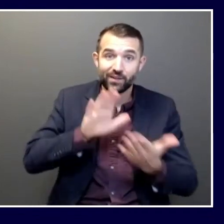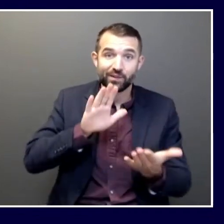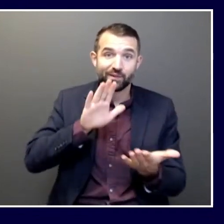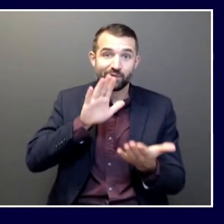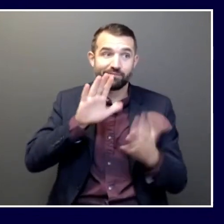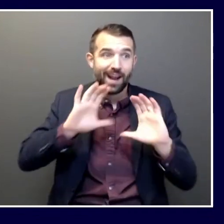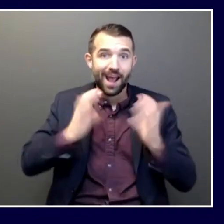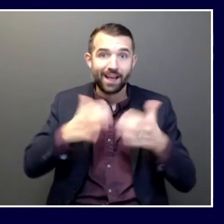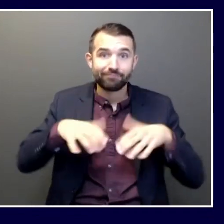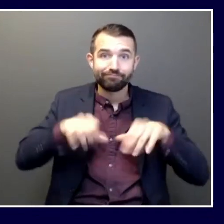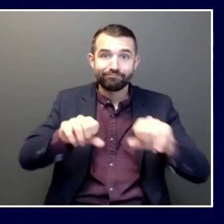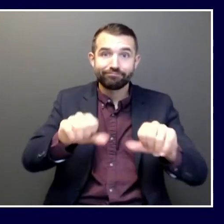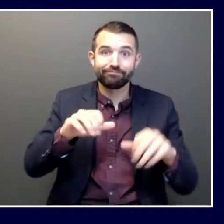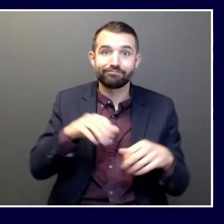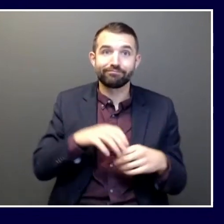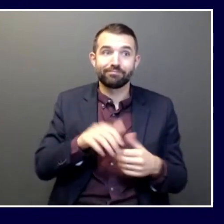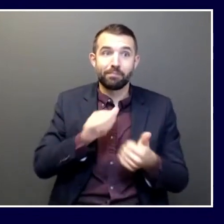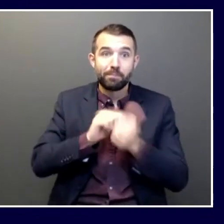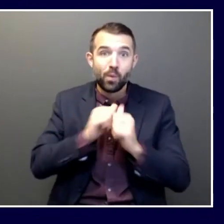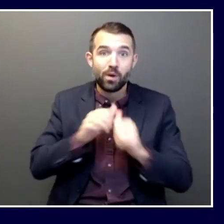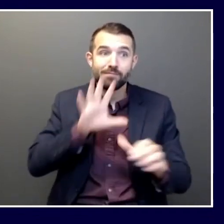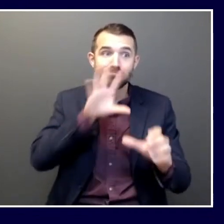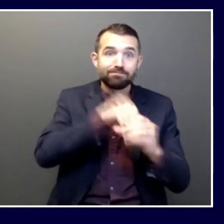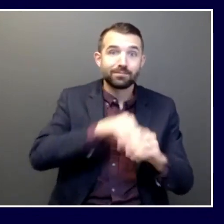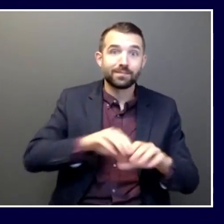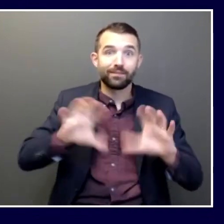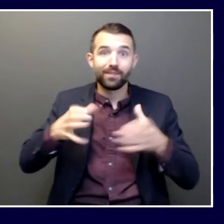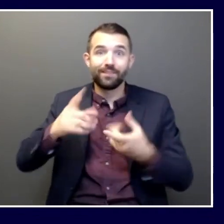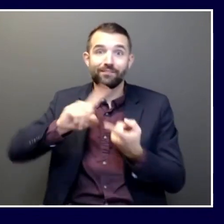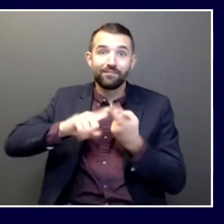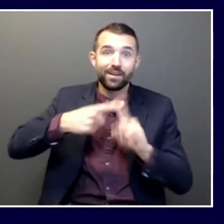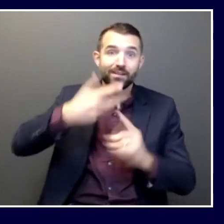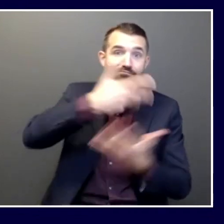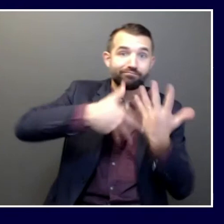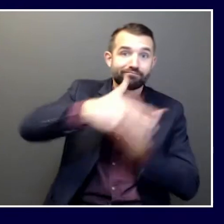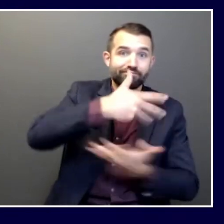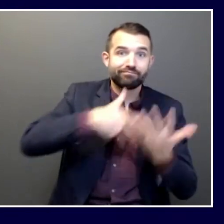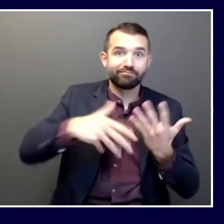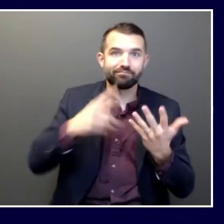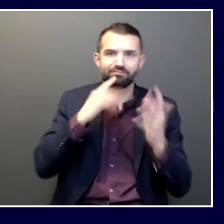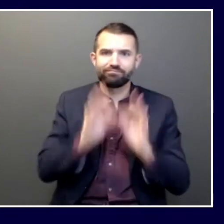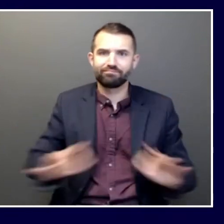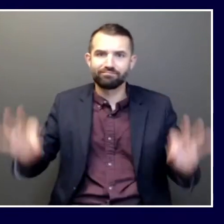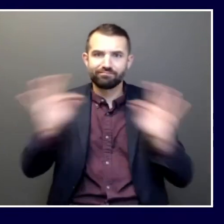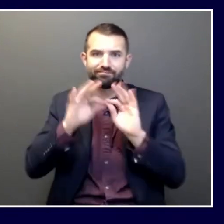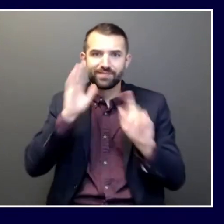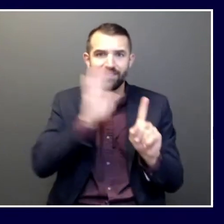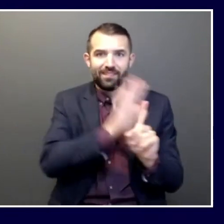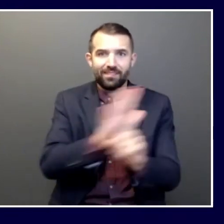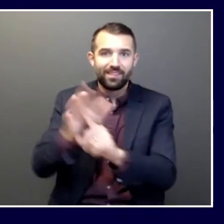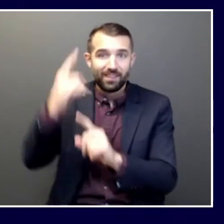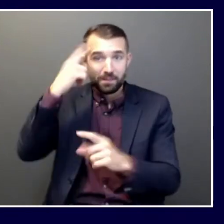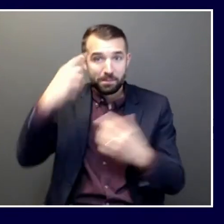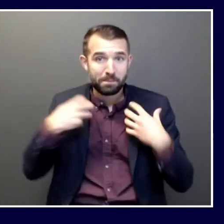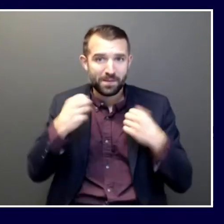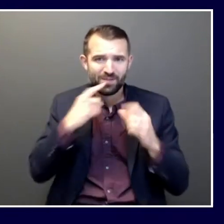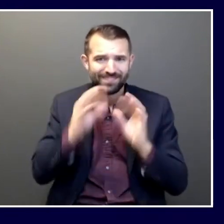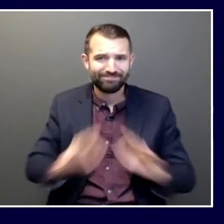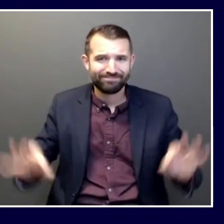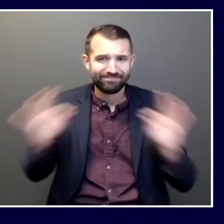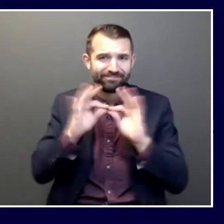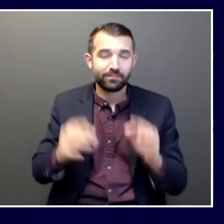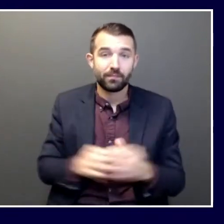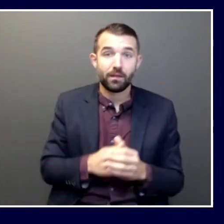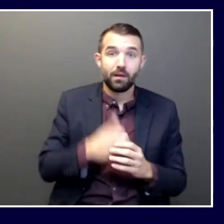health. I'd like to offer 5 reasons why vaccinating your child against COVID-19